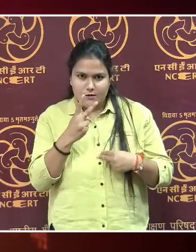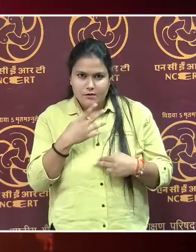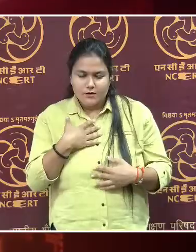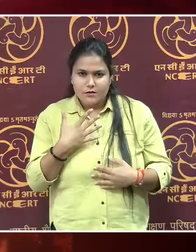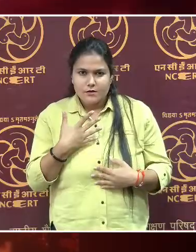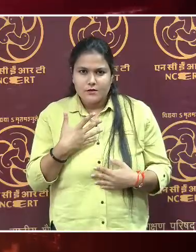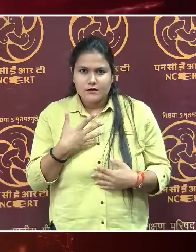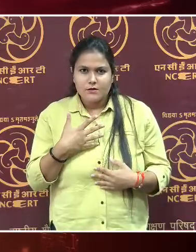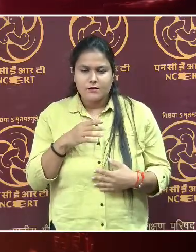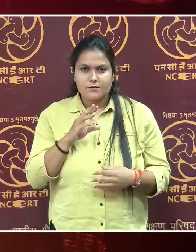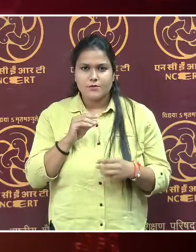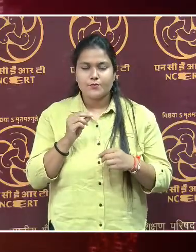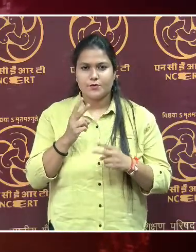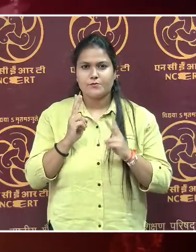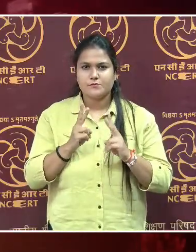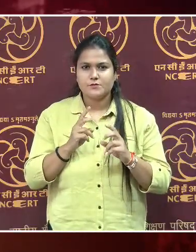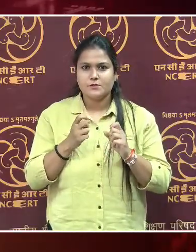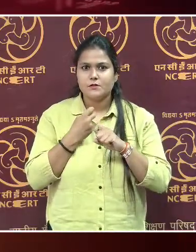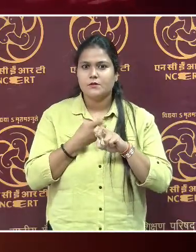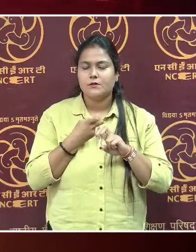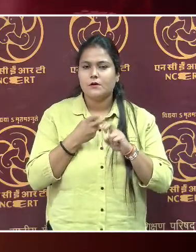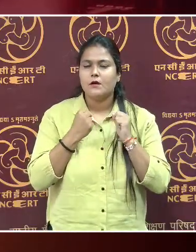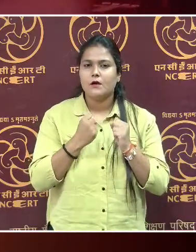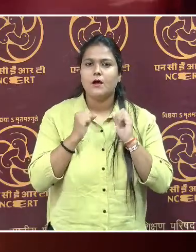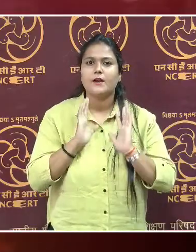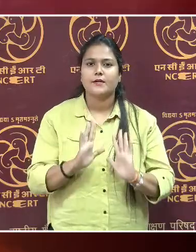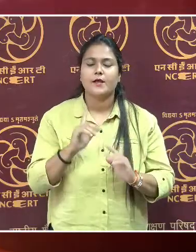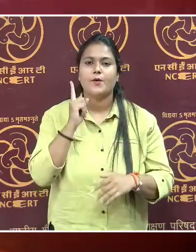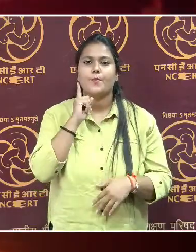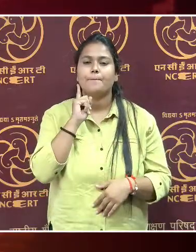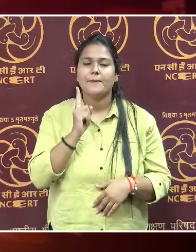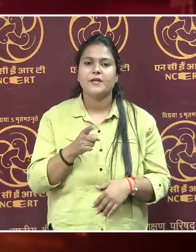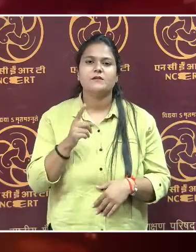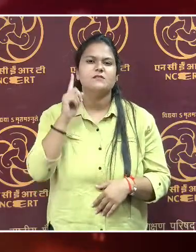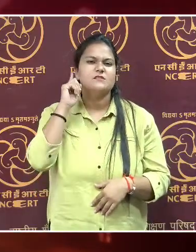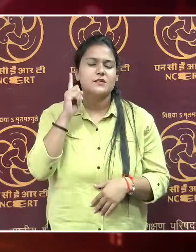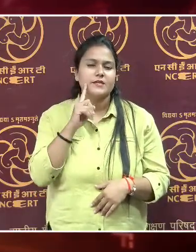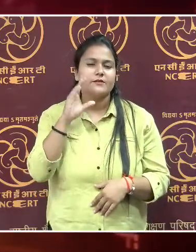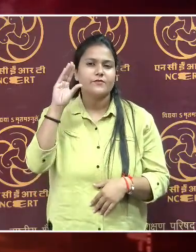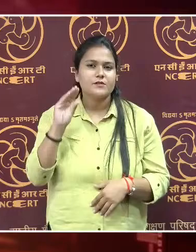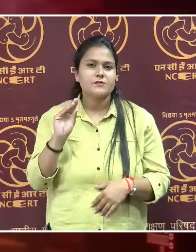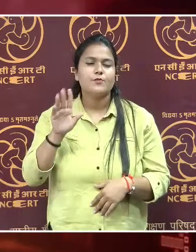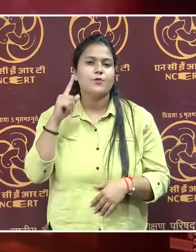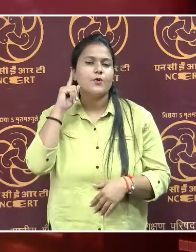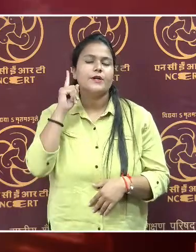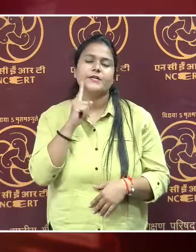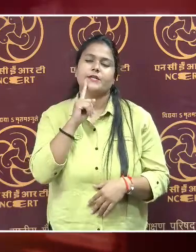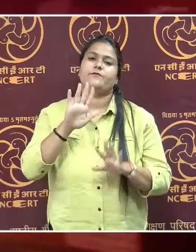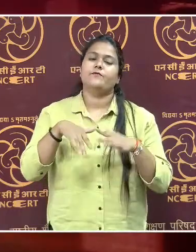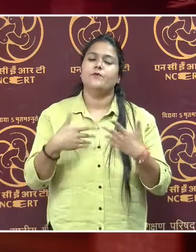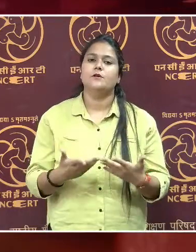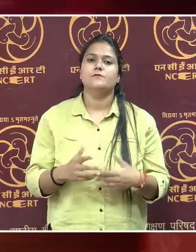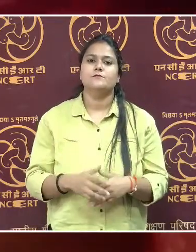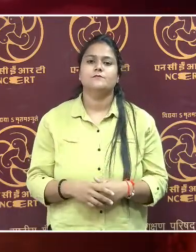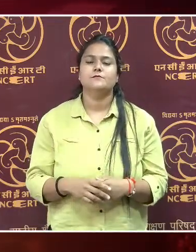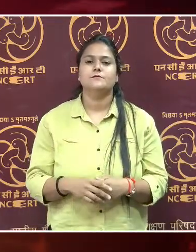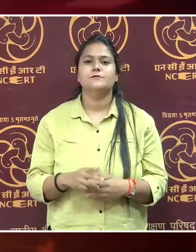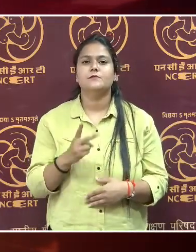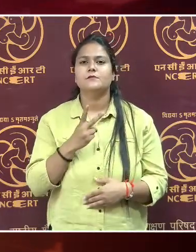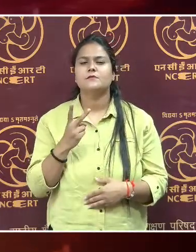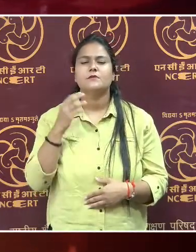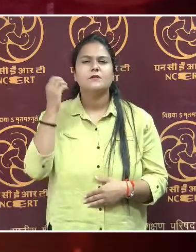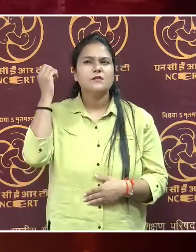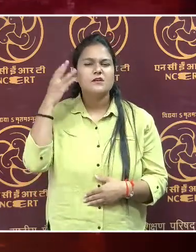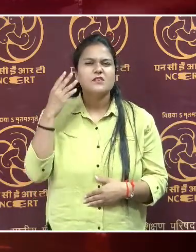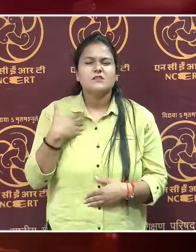lead to partial hearing impairment or a permanent deafness. But reasons differ. I have seen and heard that sometimes